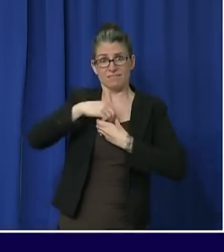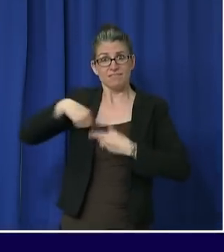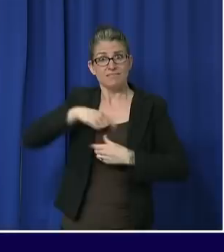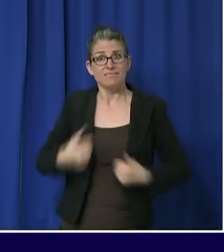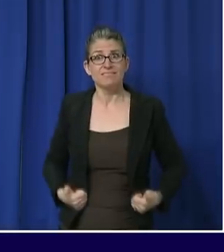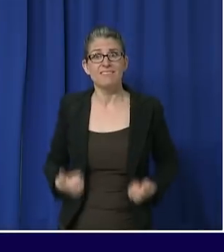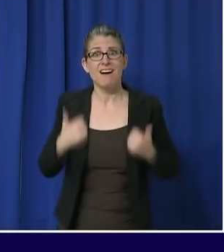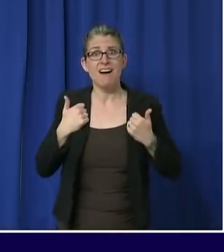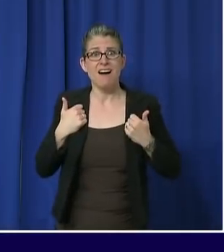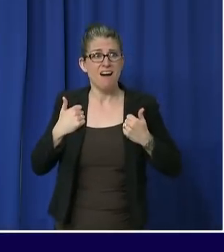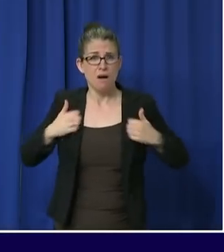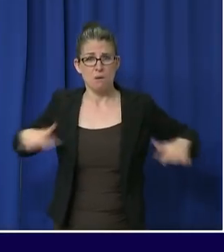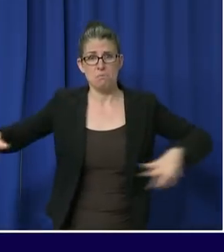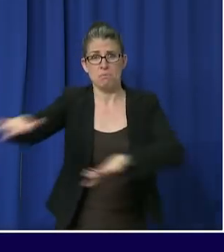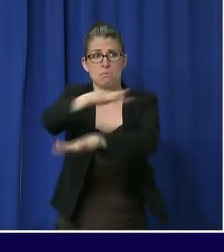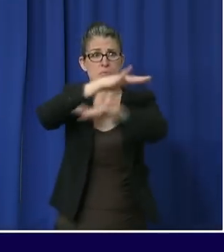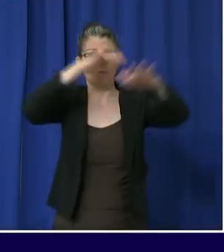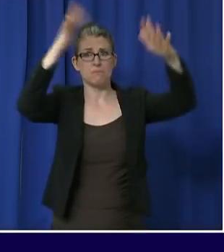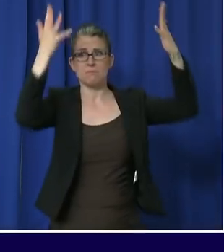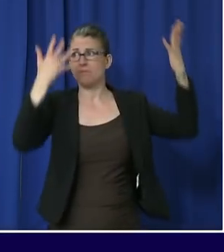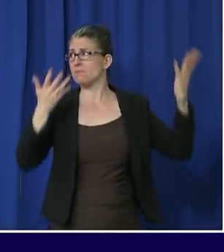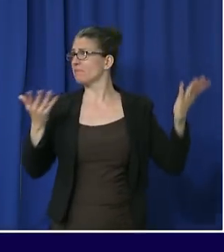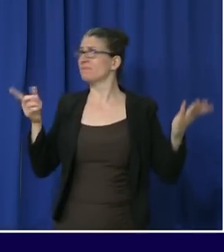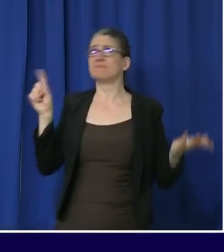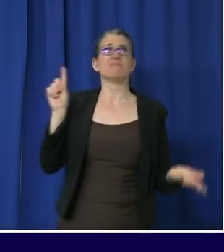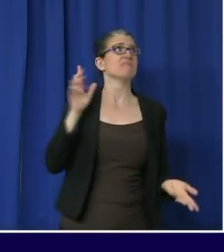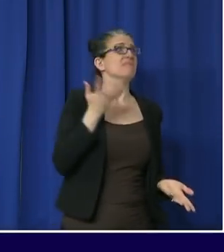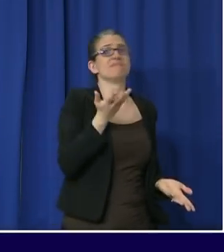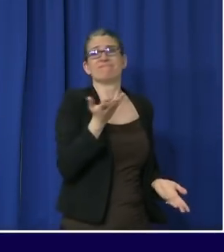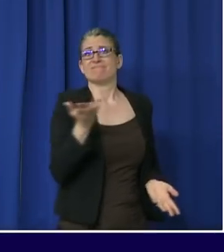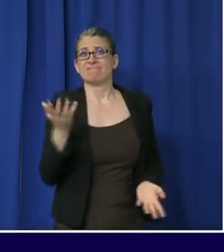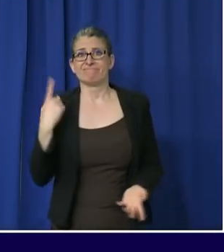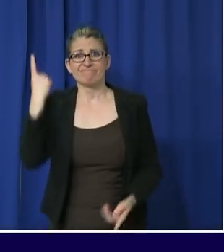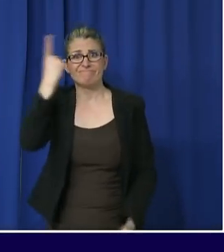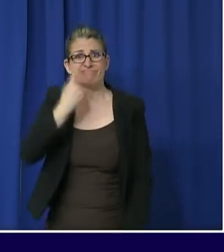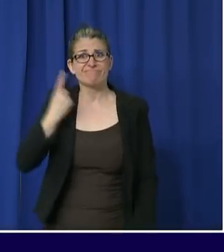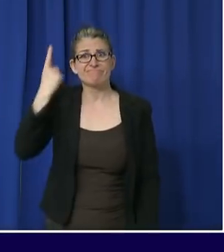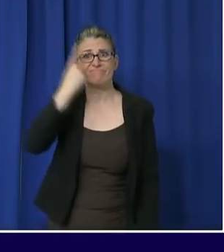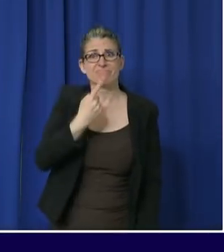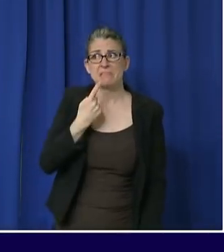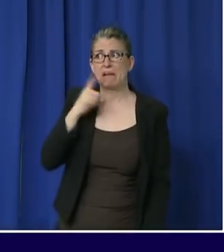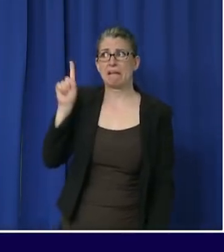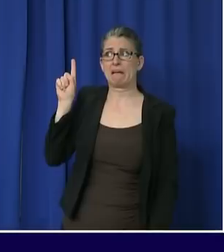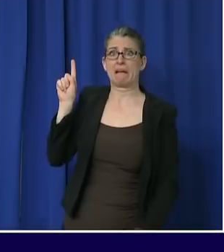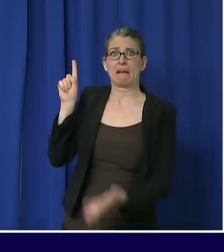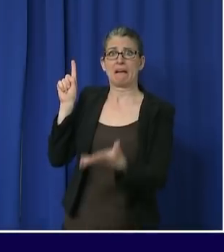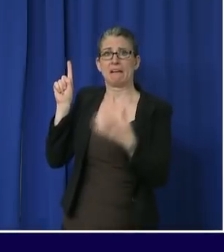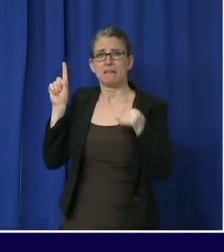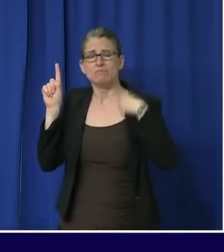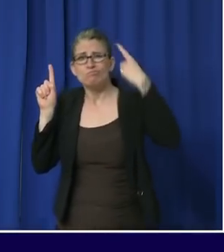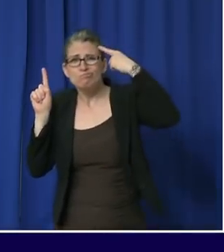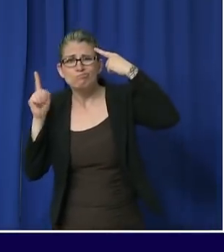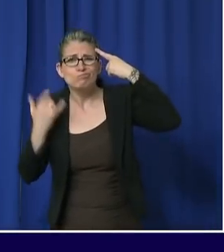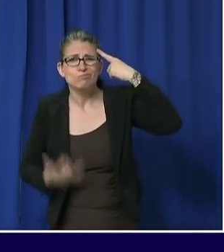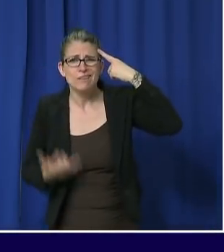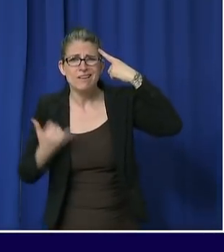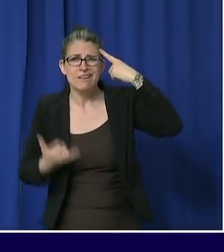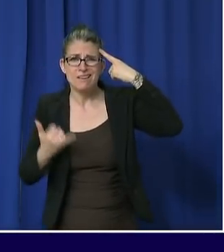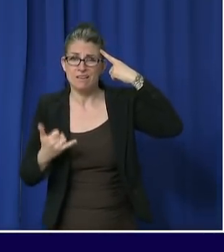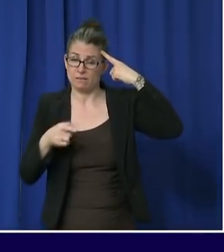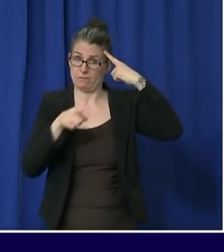wanted to think about, and I have been thinking about, is the way that the coronavirus has